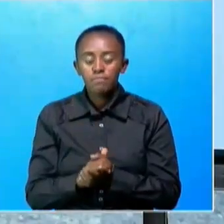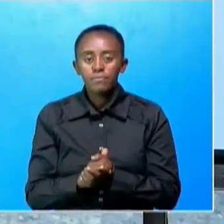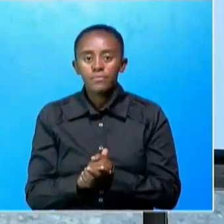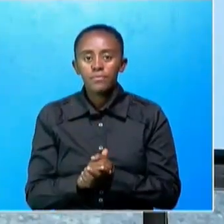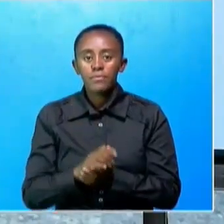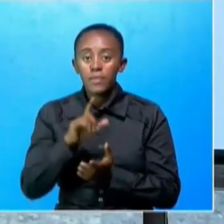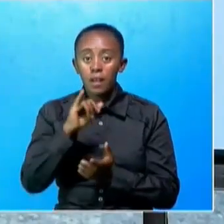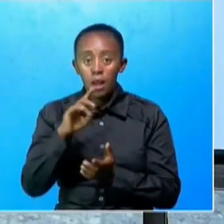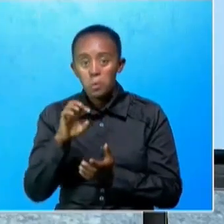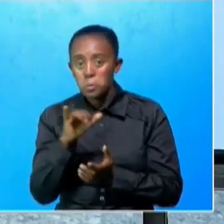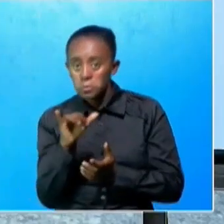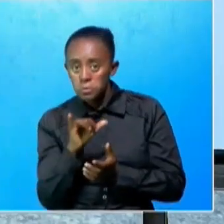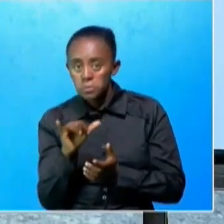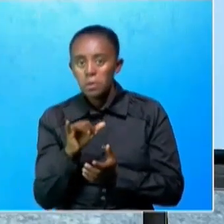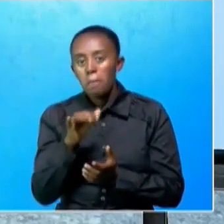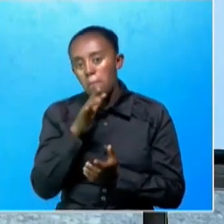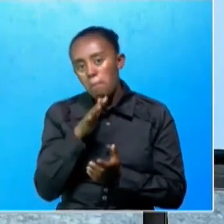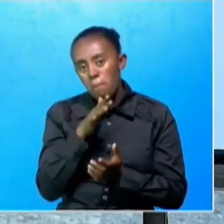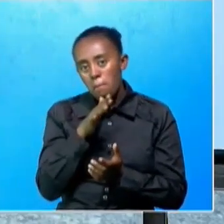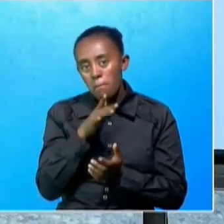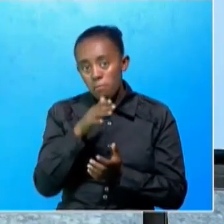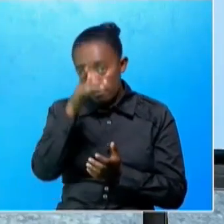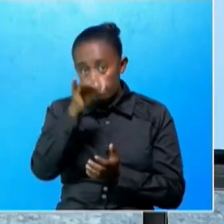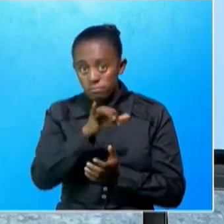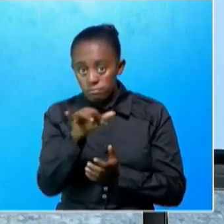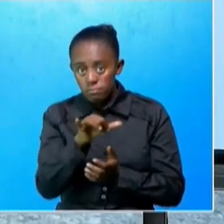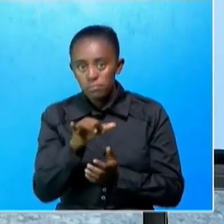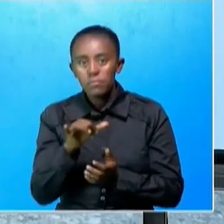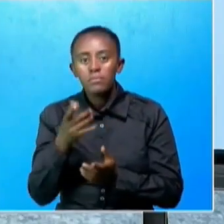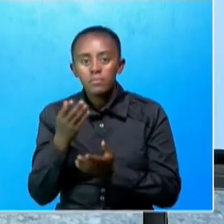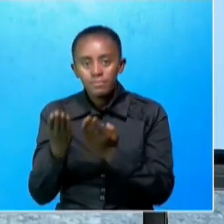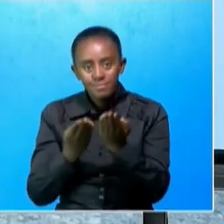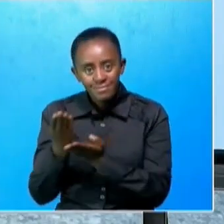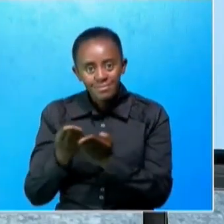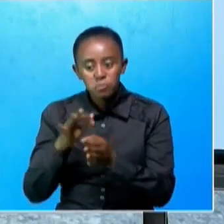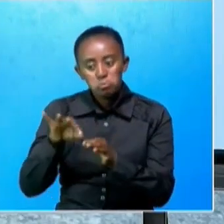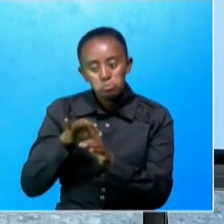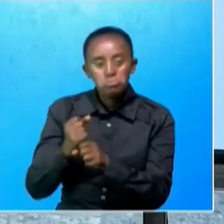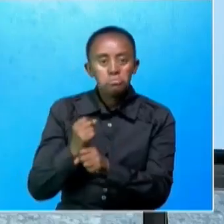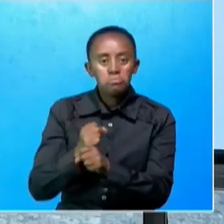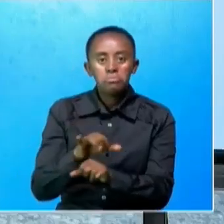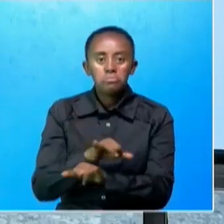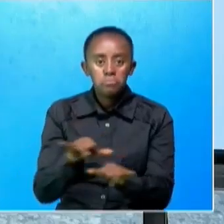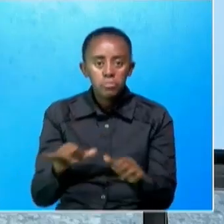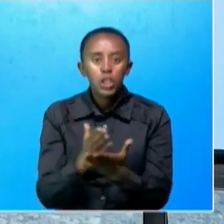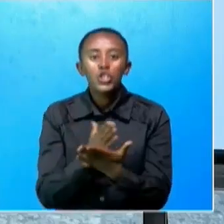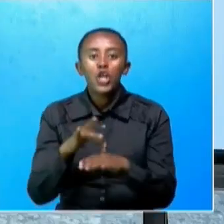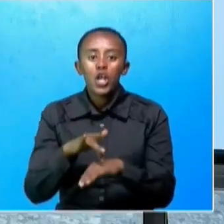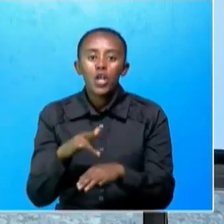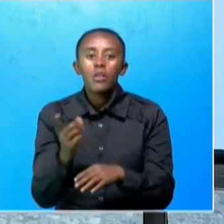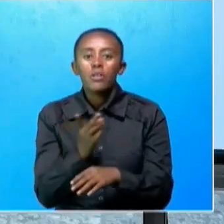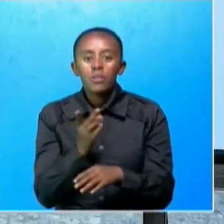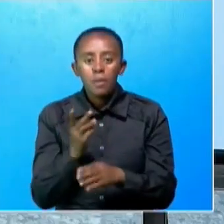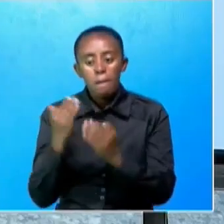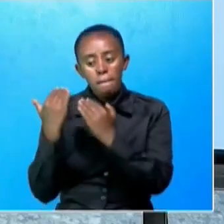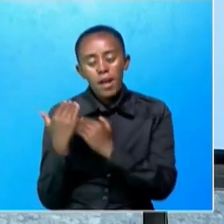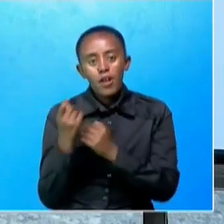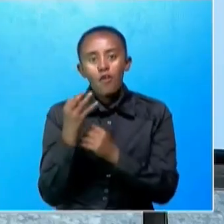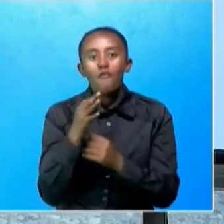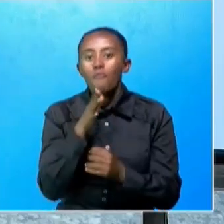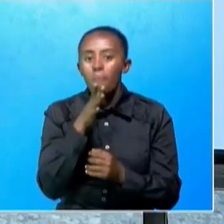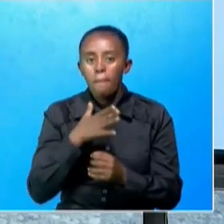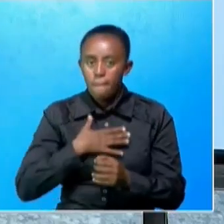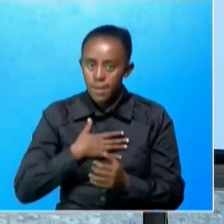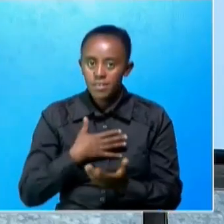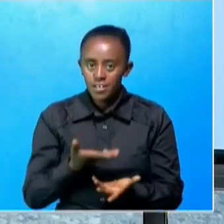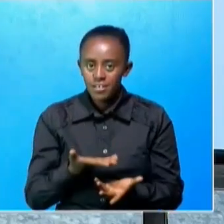Likewise, my mother, my father also serves in the kitchen. Means still now he's sharing the burden of my mother.